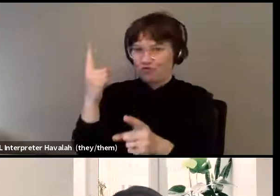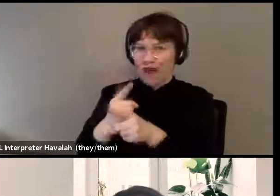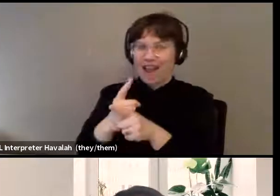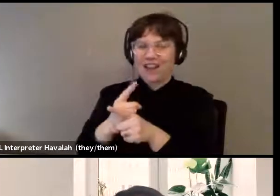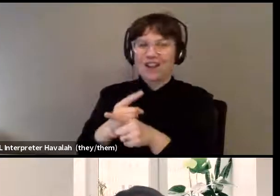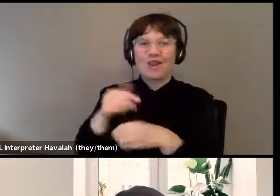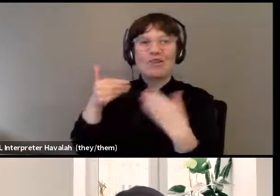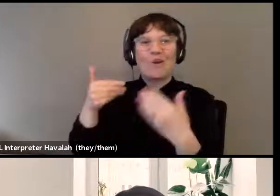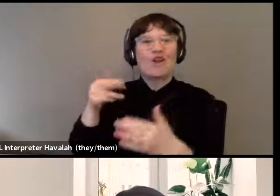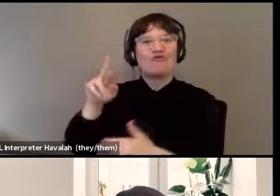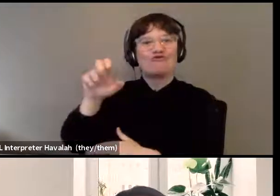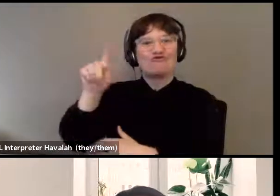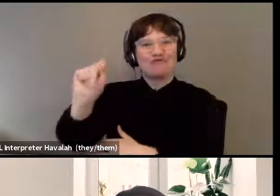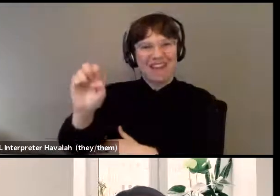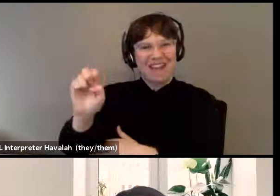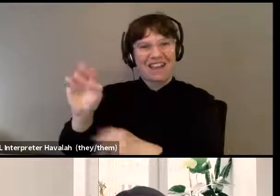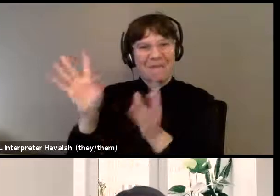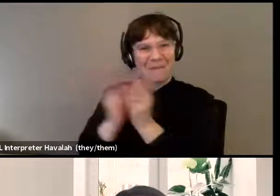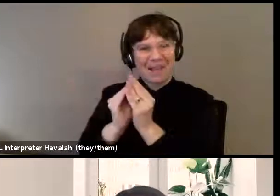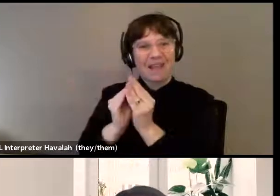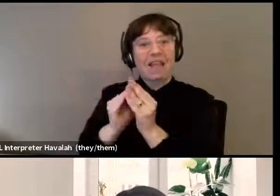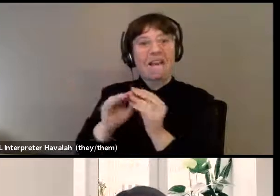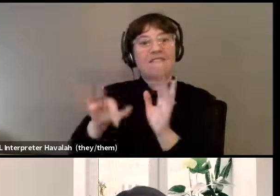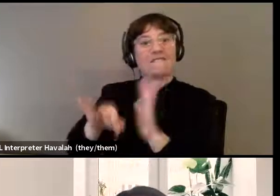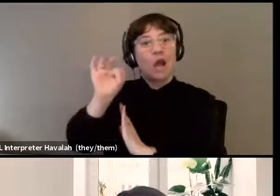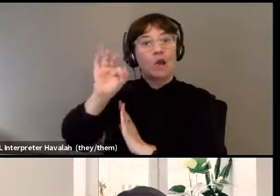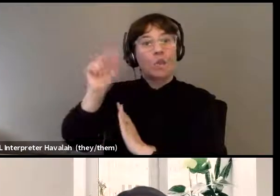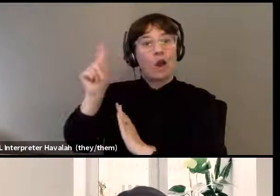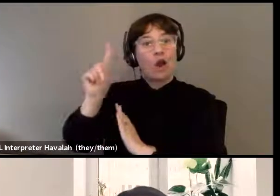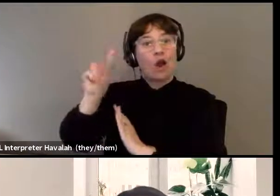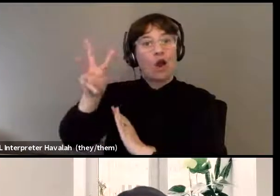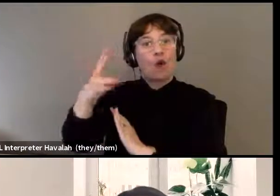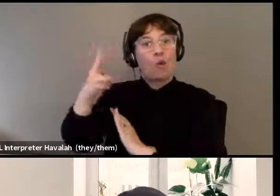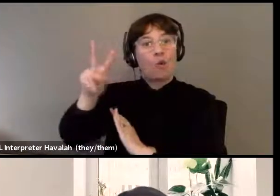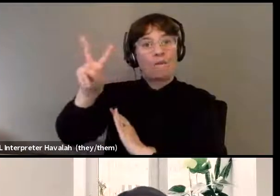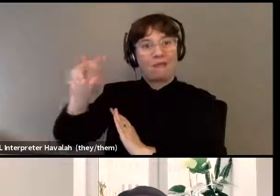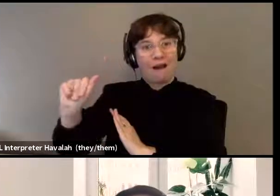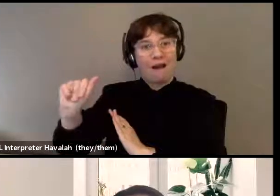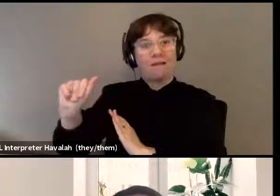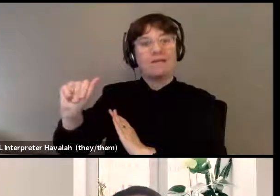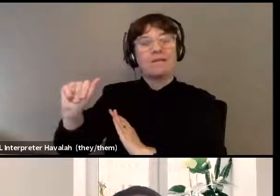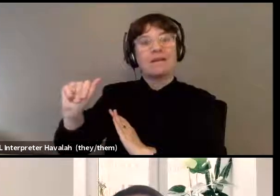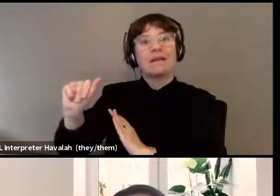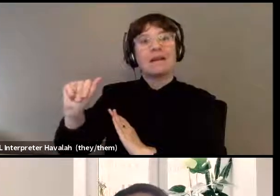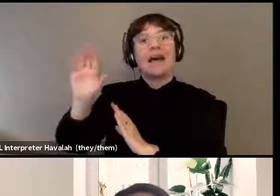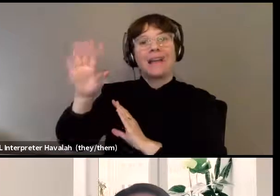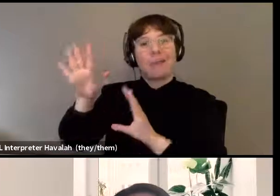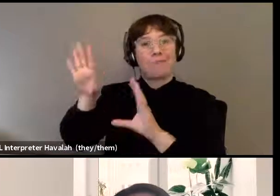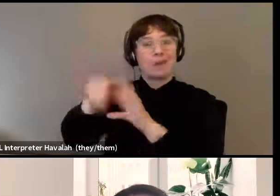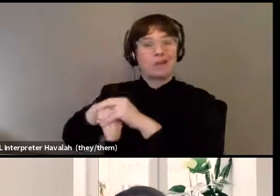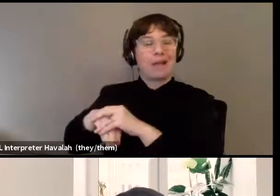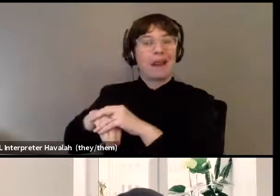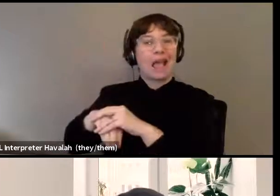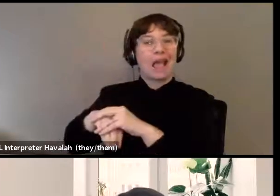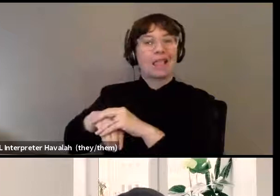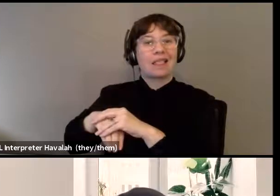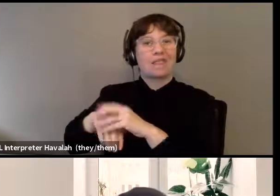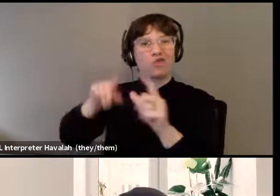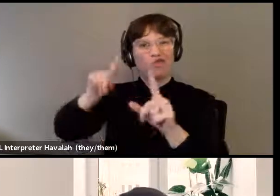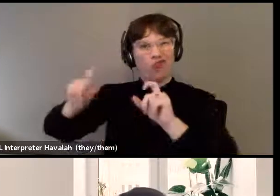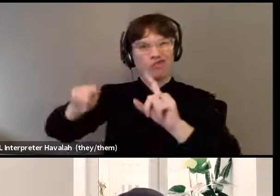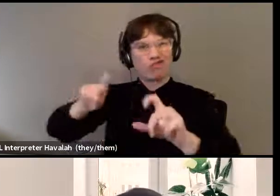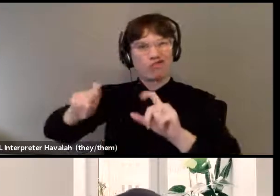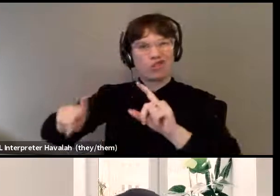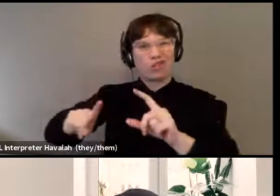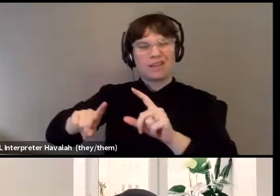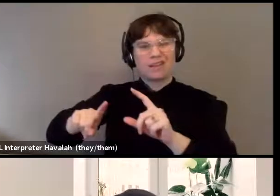the session. You can find that in Hova, and also participate in the survey section where you can